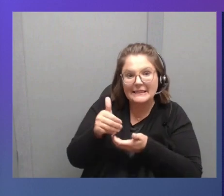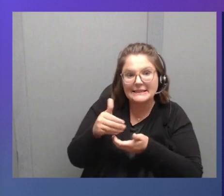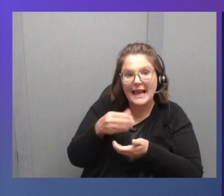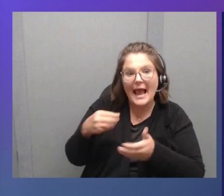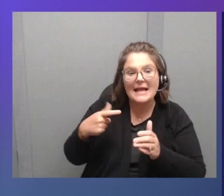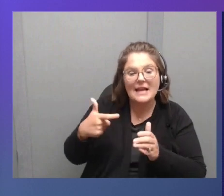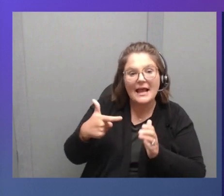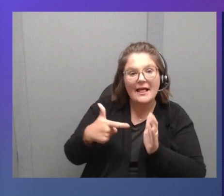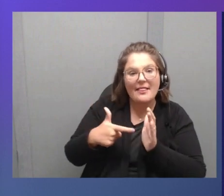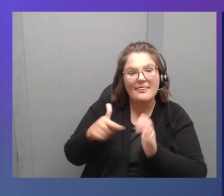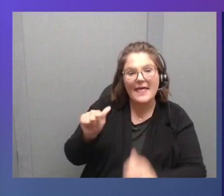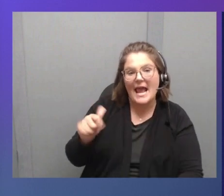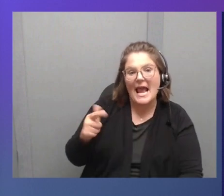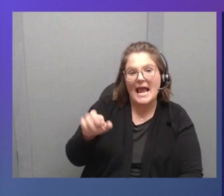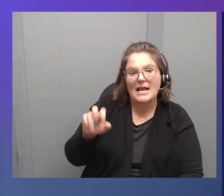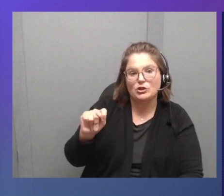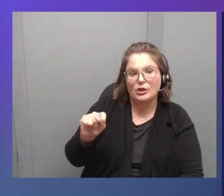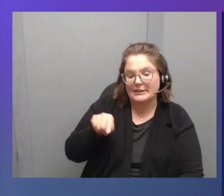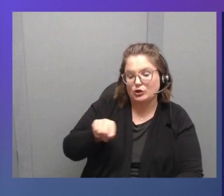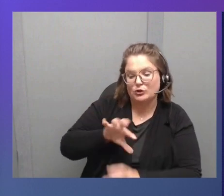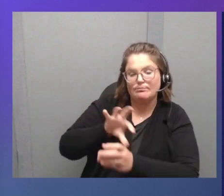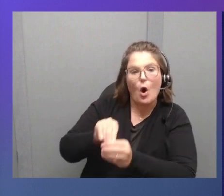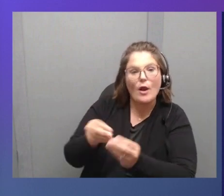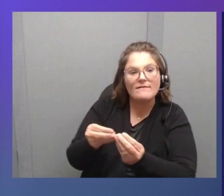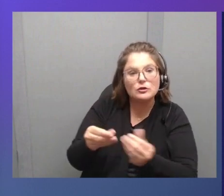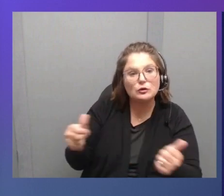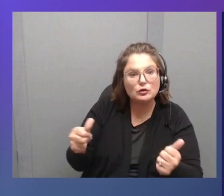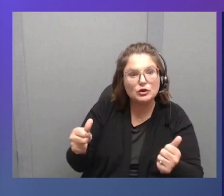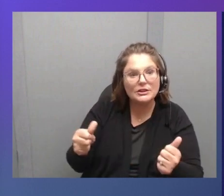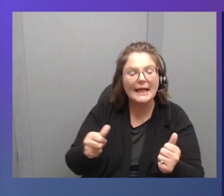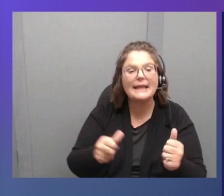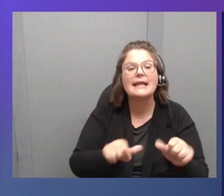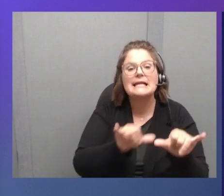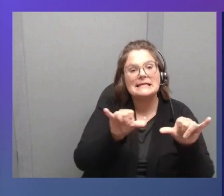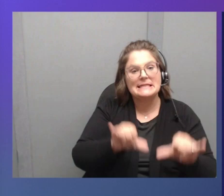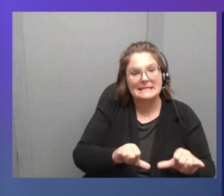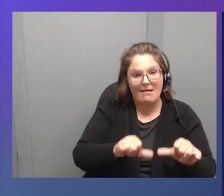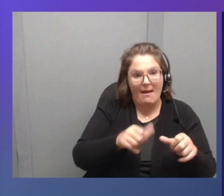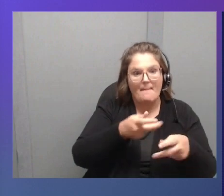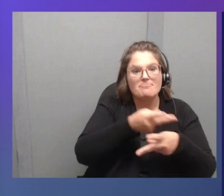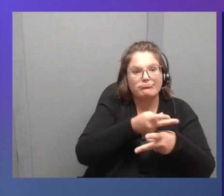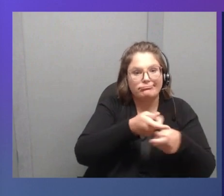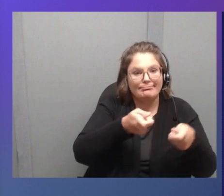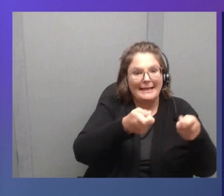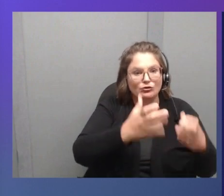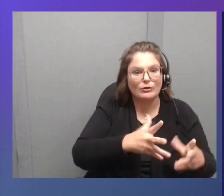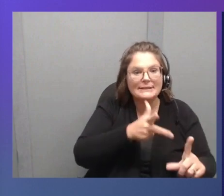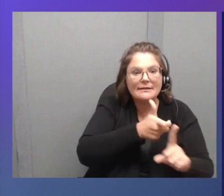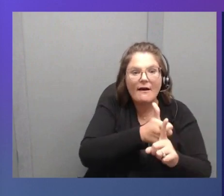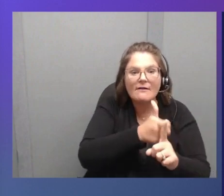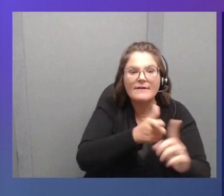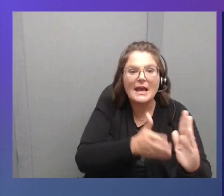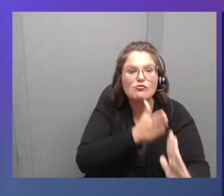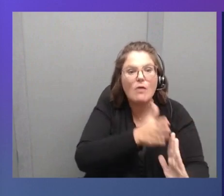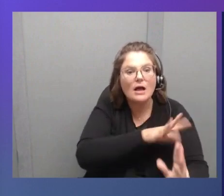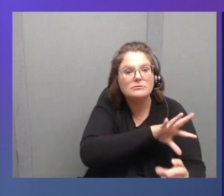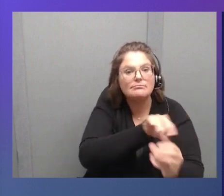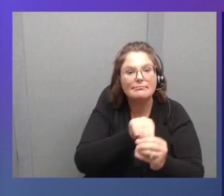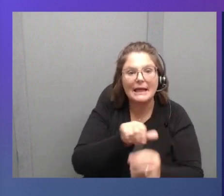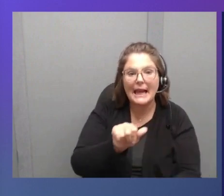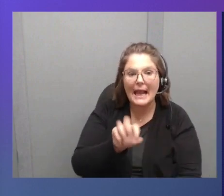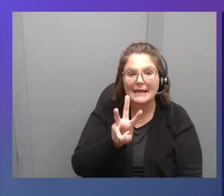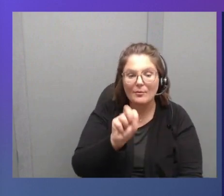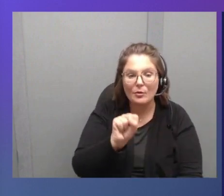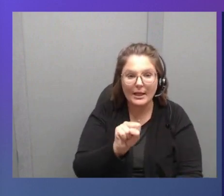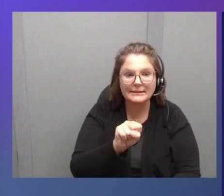just part of the solution. The other half is Systems Manager itself, which runs in AWS and is built with the